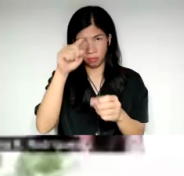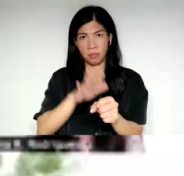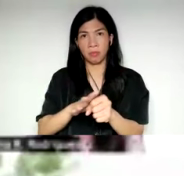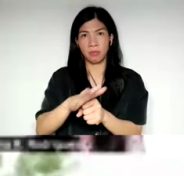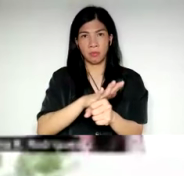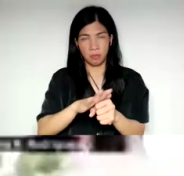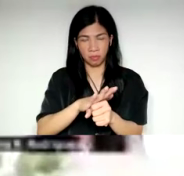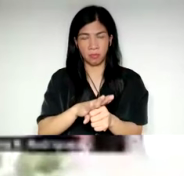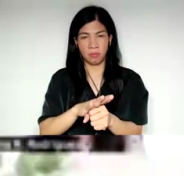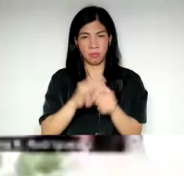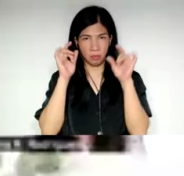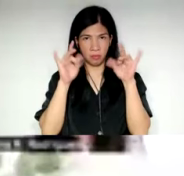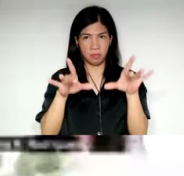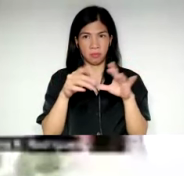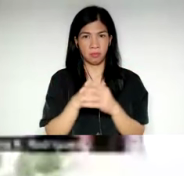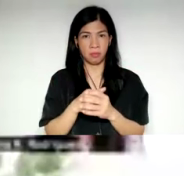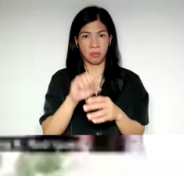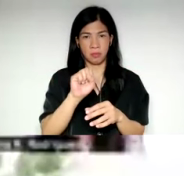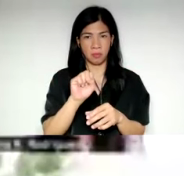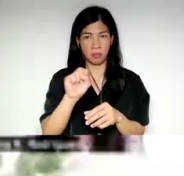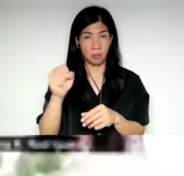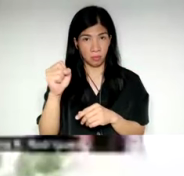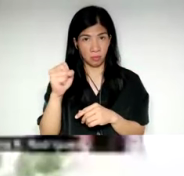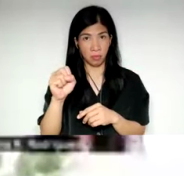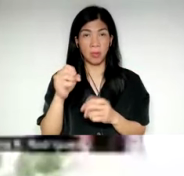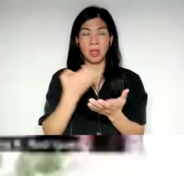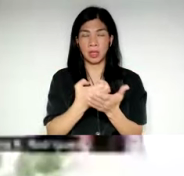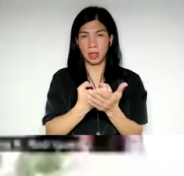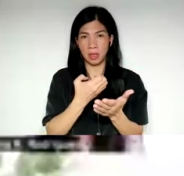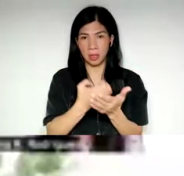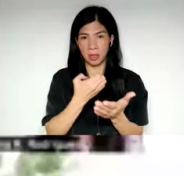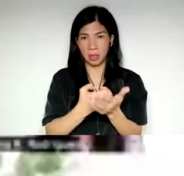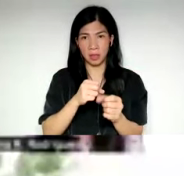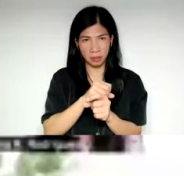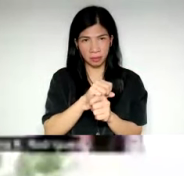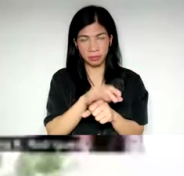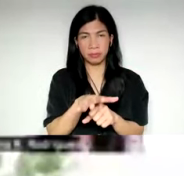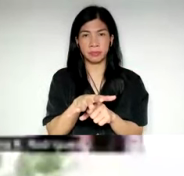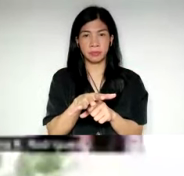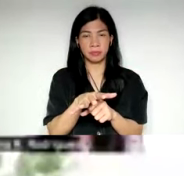risk. Schumacher asked how economics might look